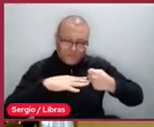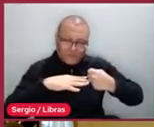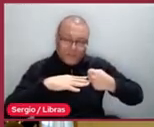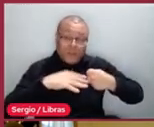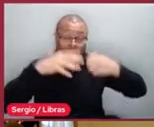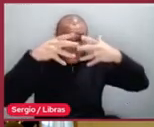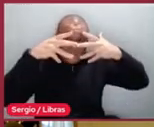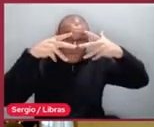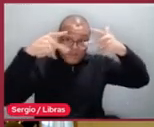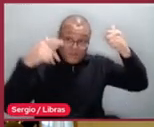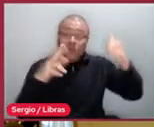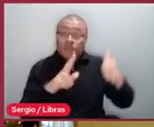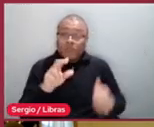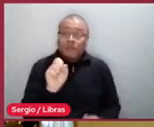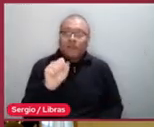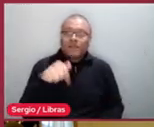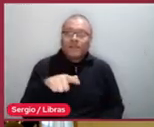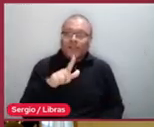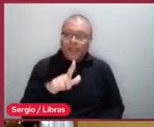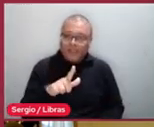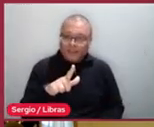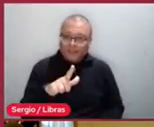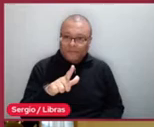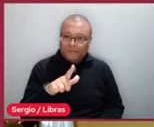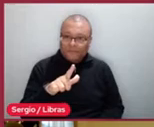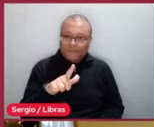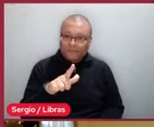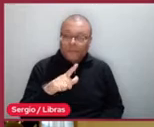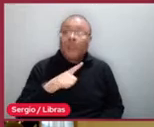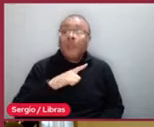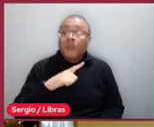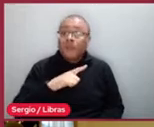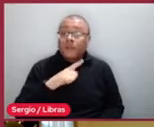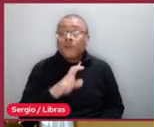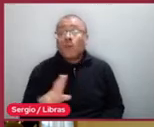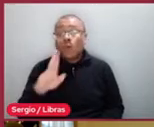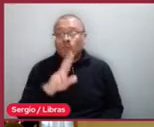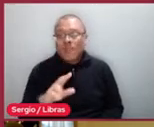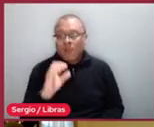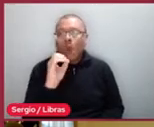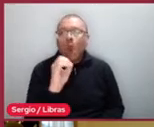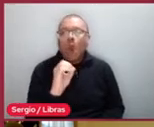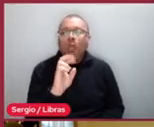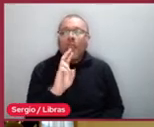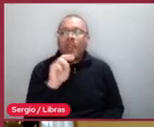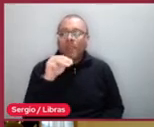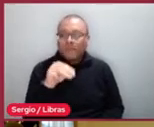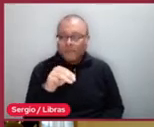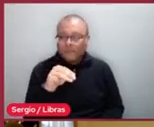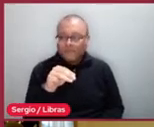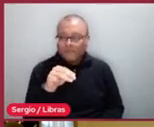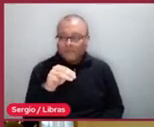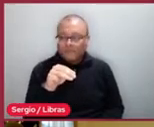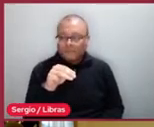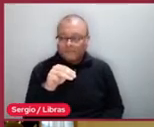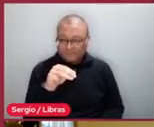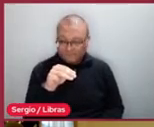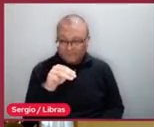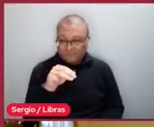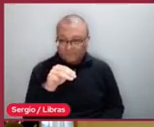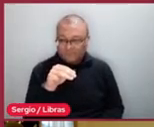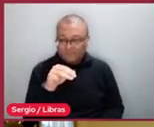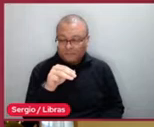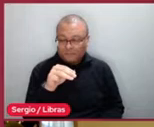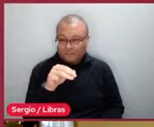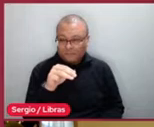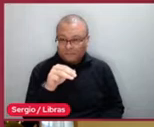abstracted by SQL. SQL is being abstracted by active record or any other object relational